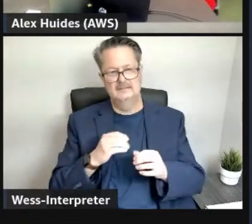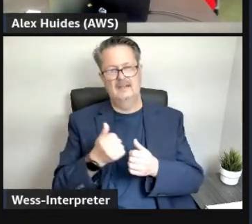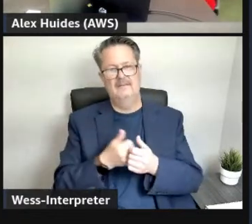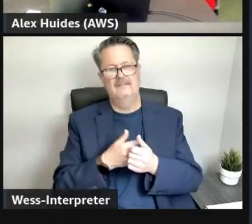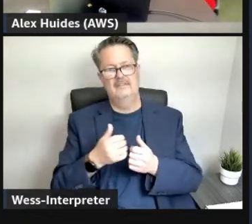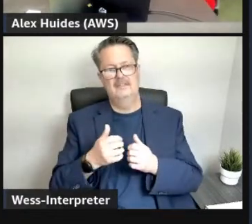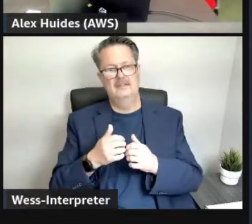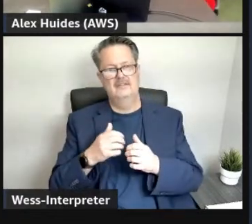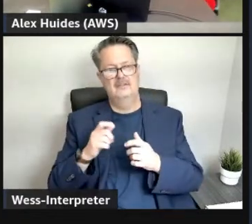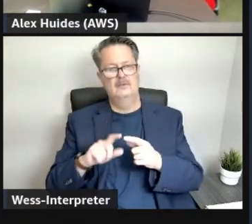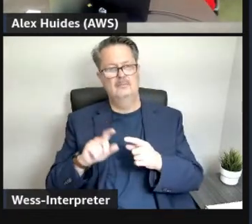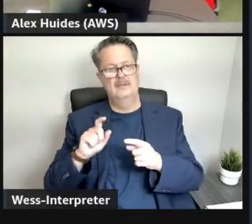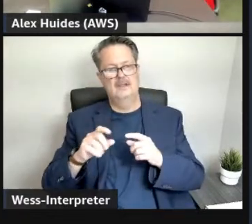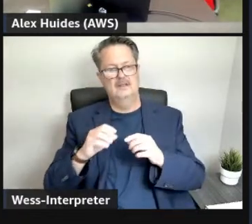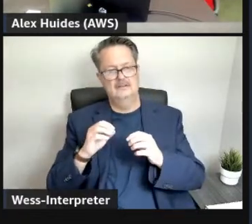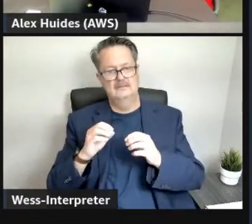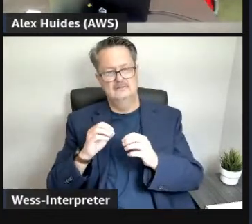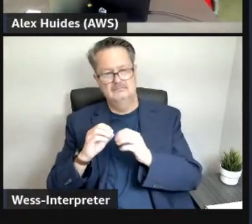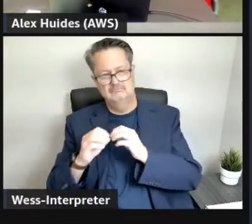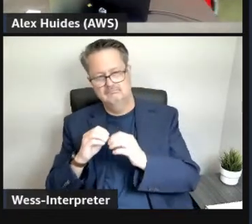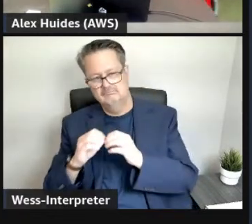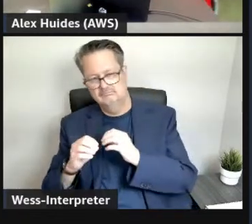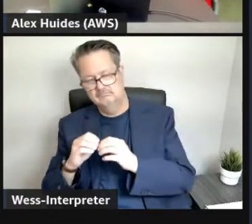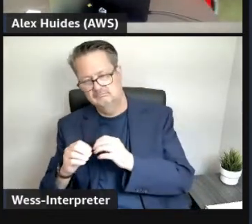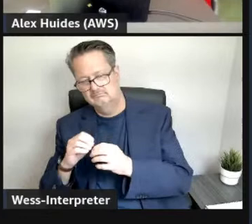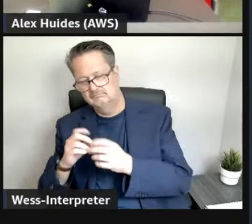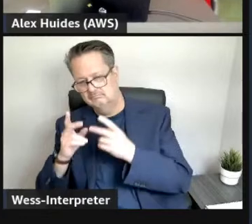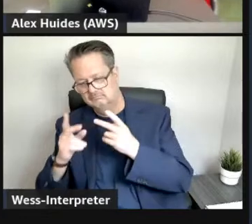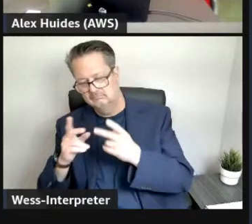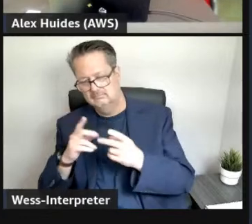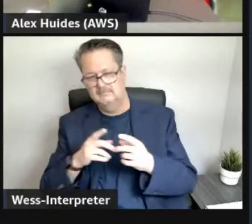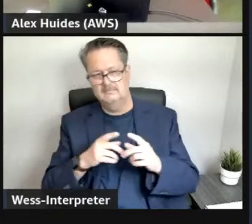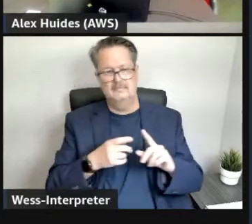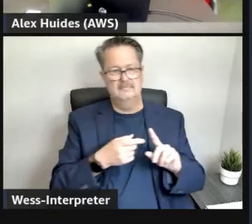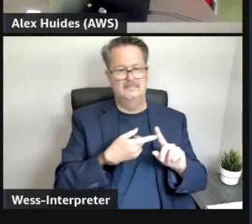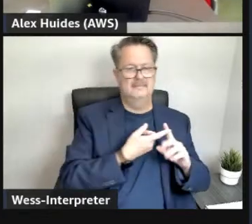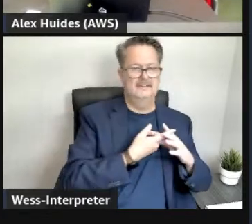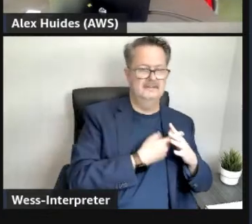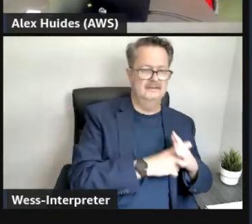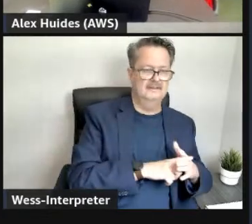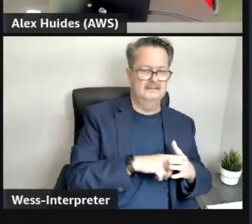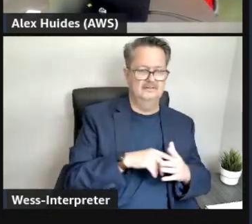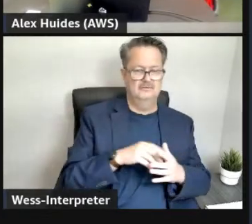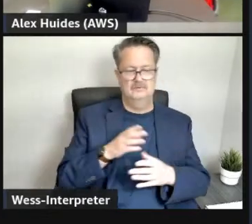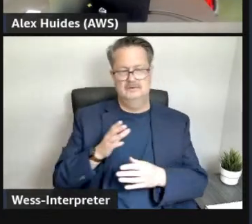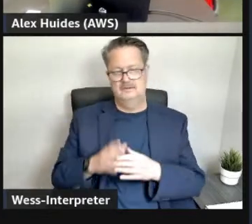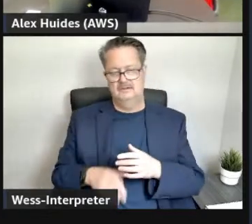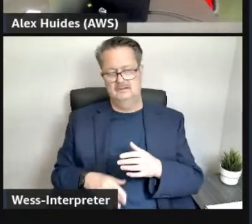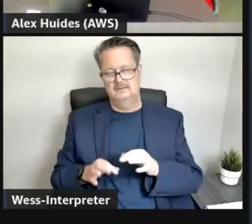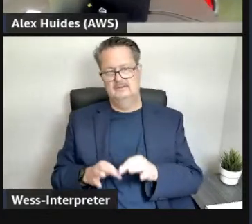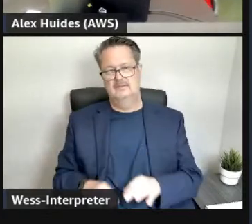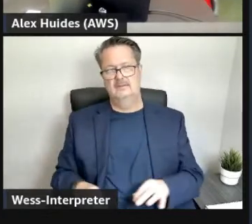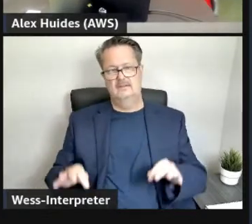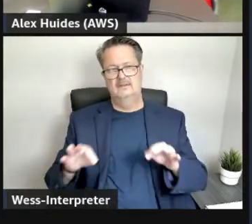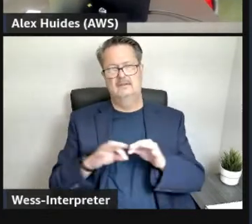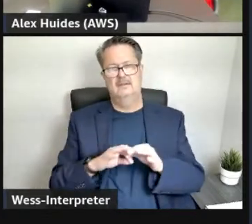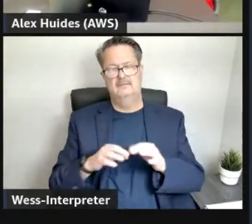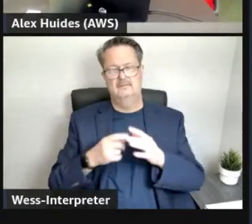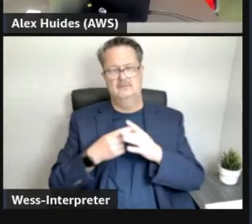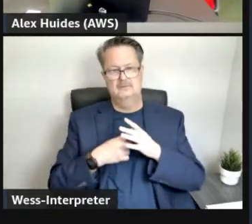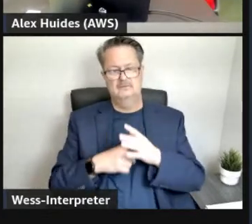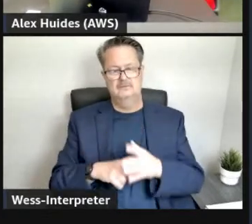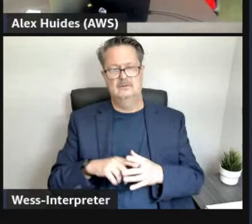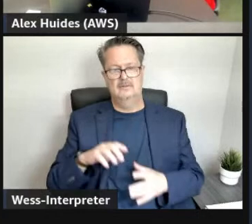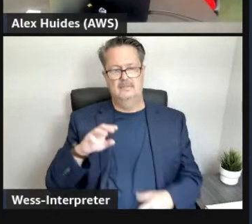scale. End-to-end visibility and observability is probably one of the key requirements when deploying these microservices